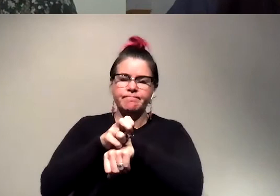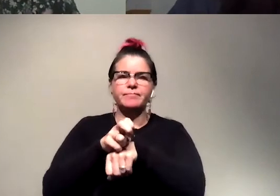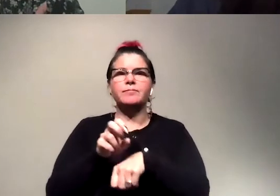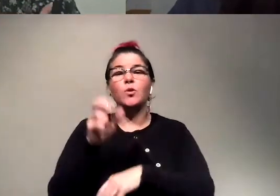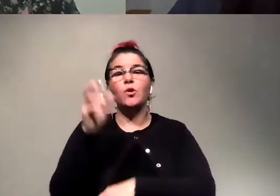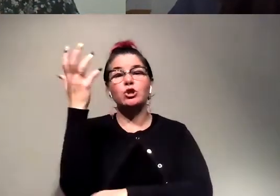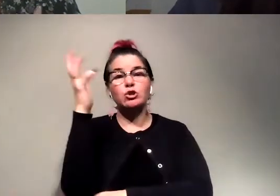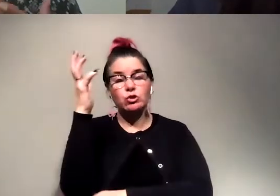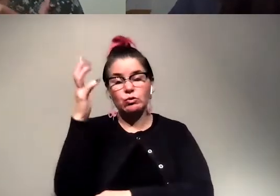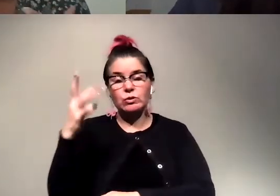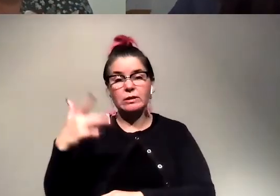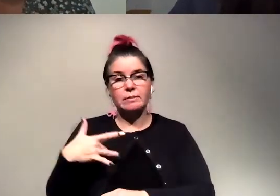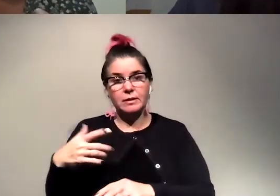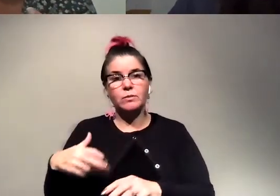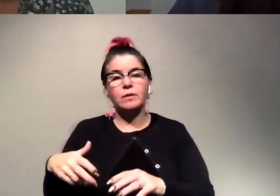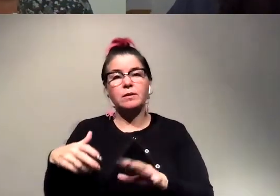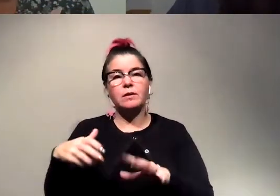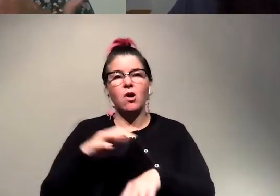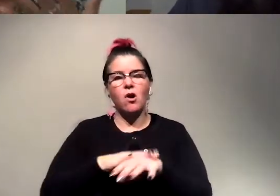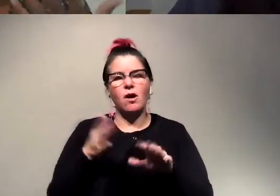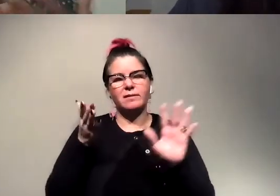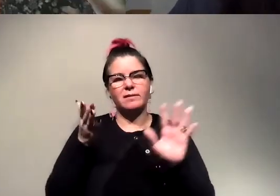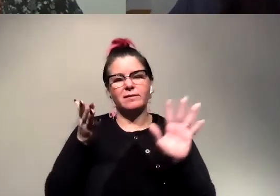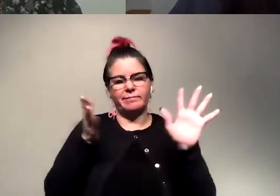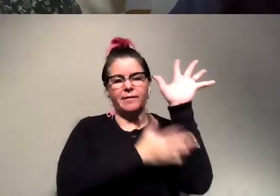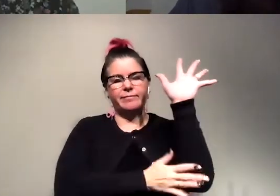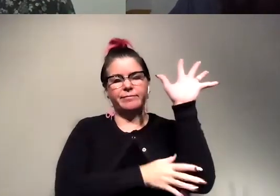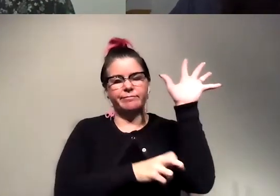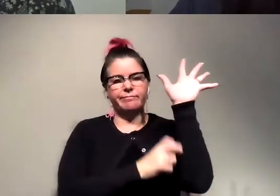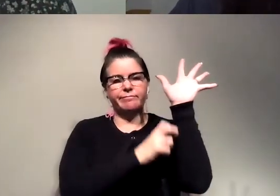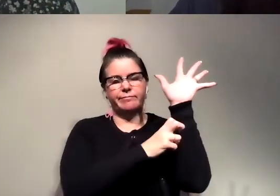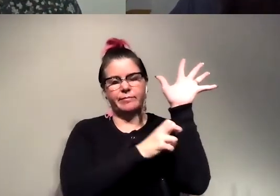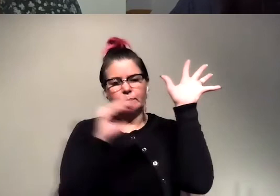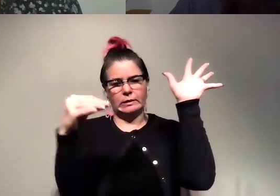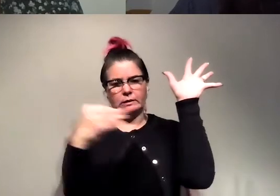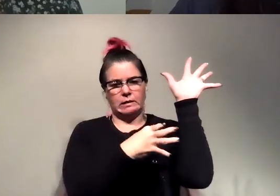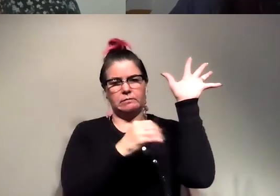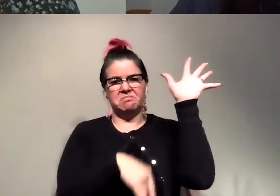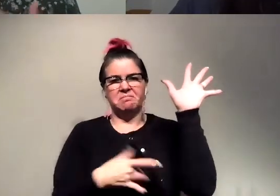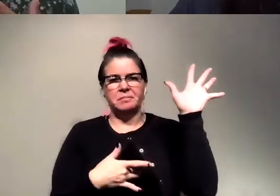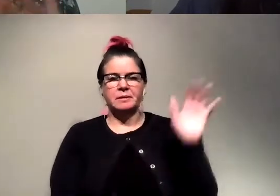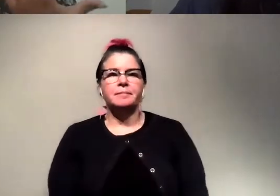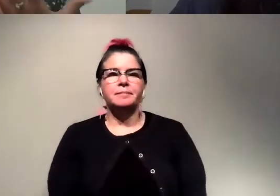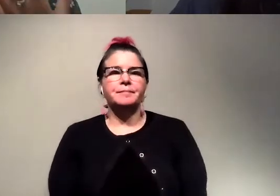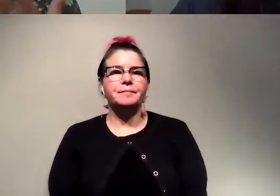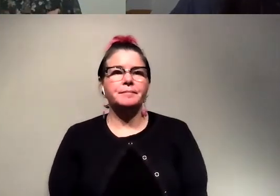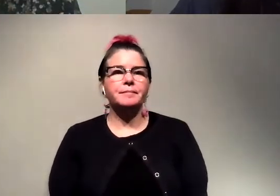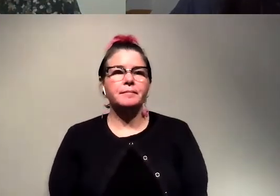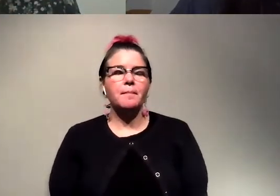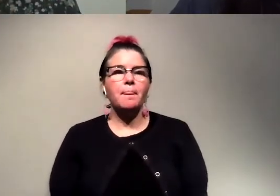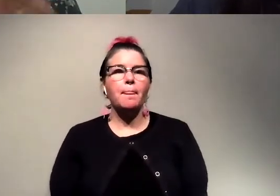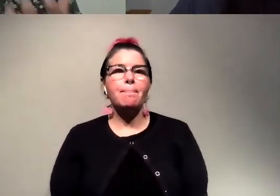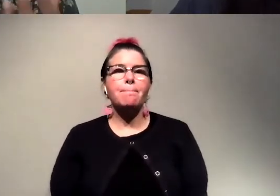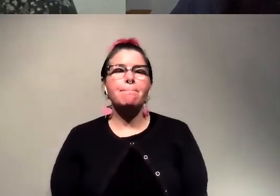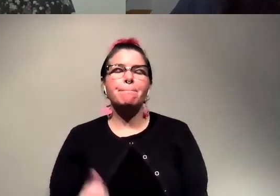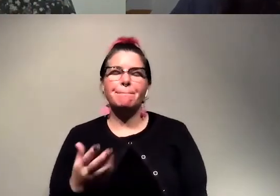climbing lizard, it's going to be on the side of a tree that the sun hits. A lot of them have really good camouflage,